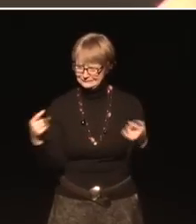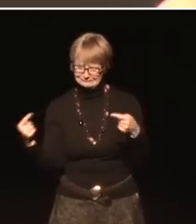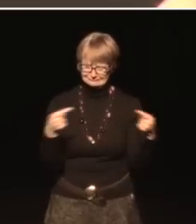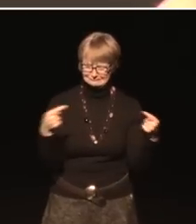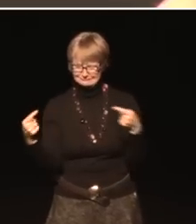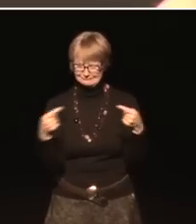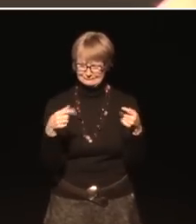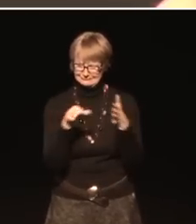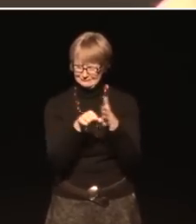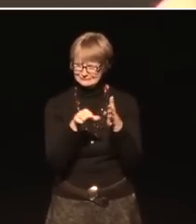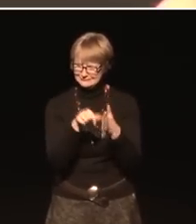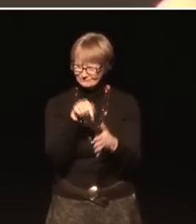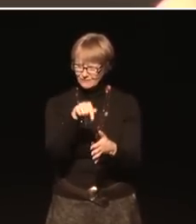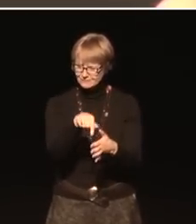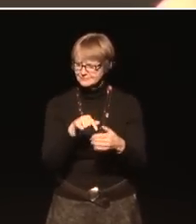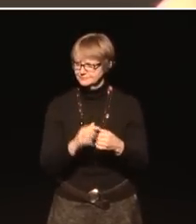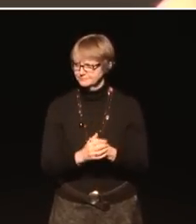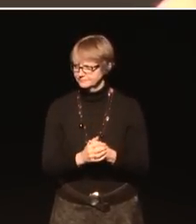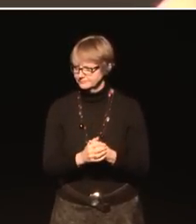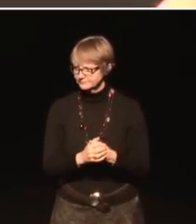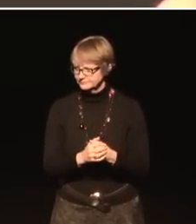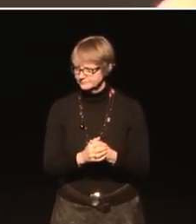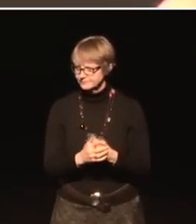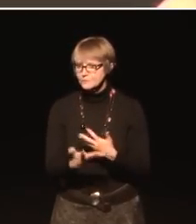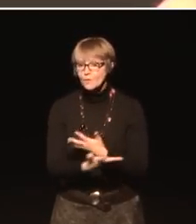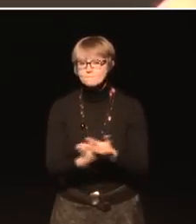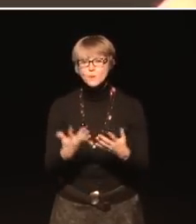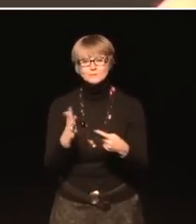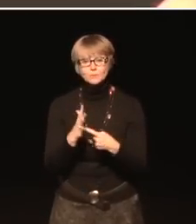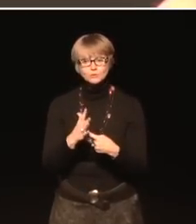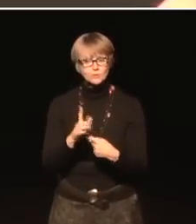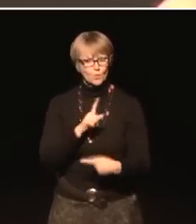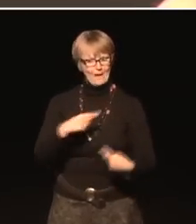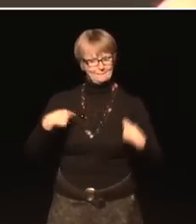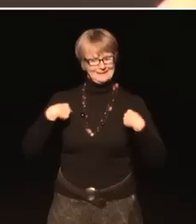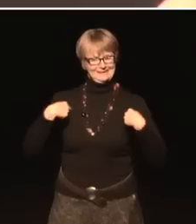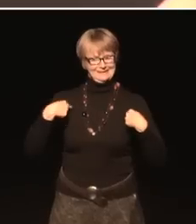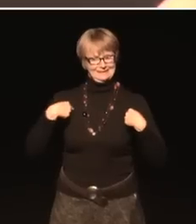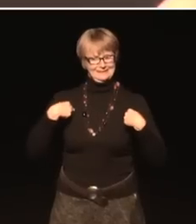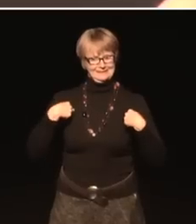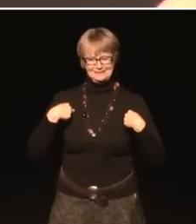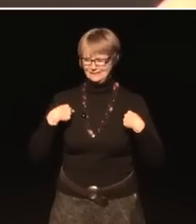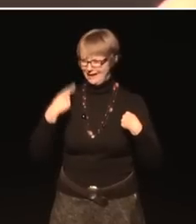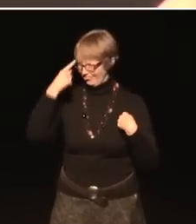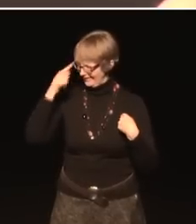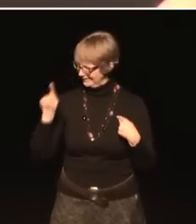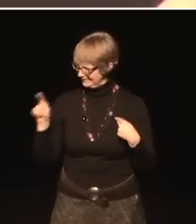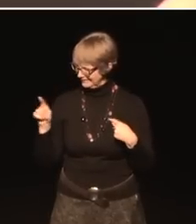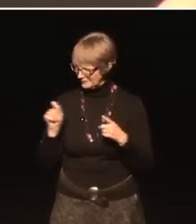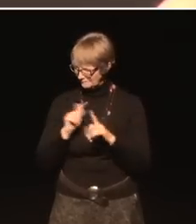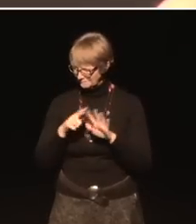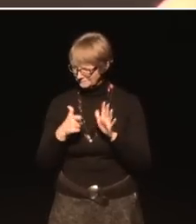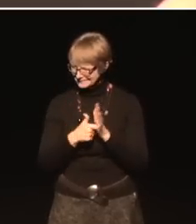has been a great mantle to try and pick up. But the most important one is why you. I think there's something that Peter said about, I've got to get this right at the